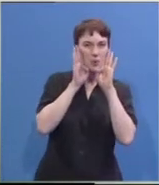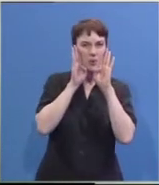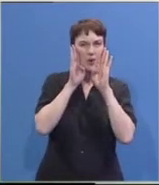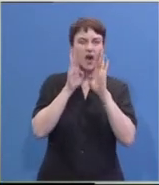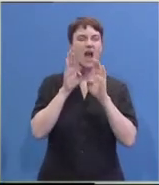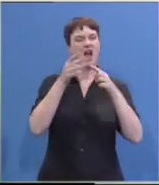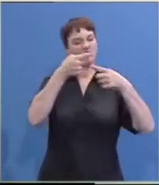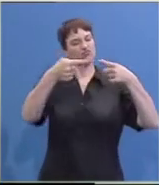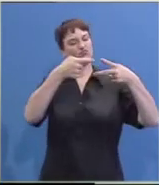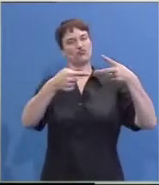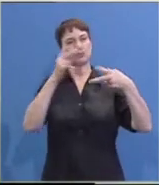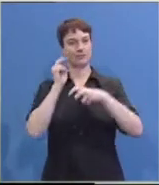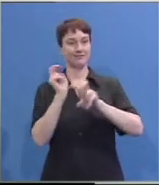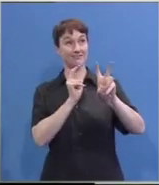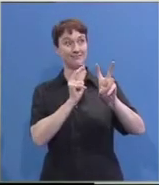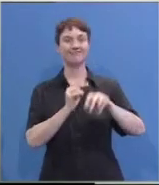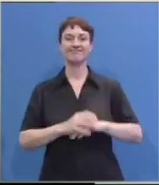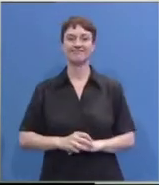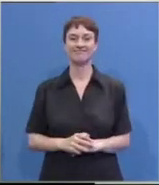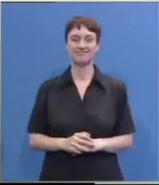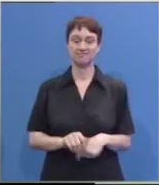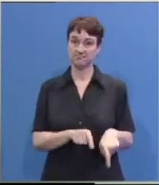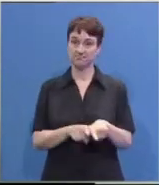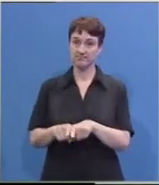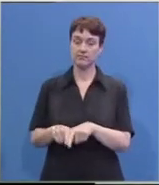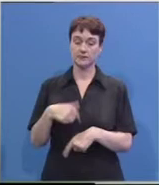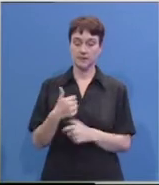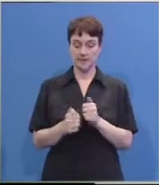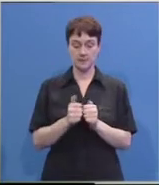facebook.com/SABC3 Madiba. Also, send us your messages on our SMS line